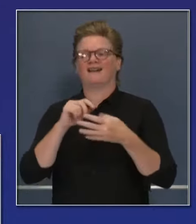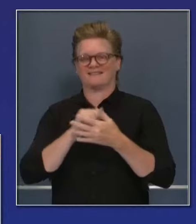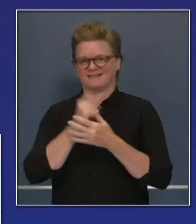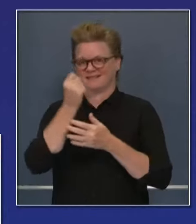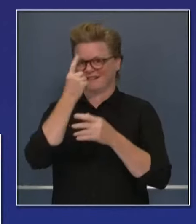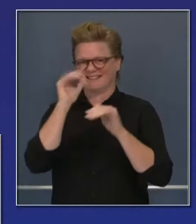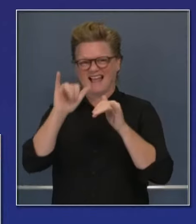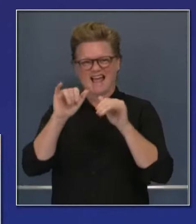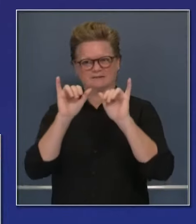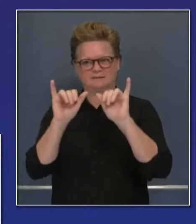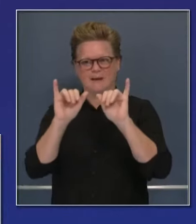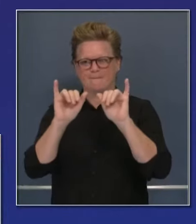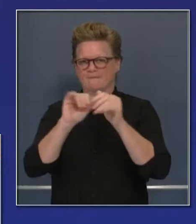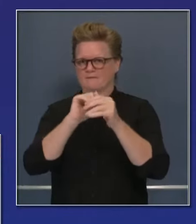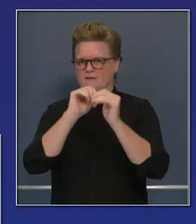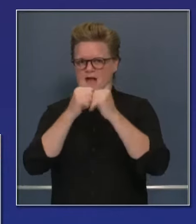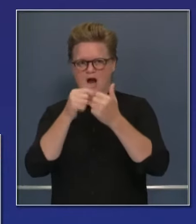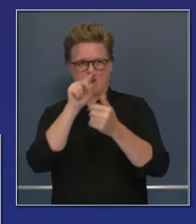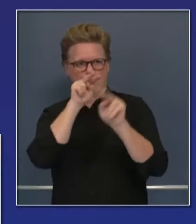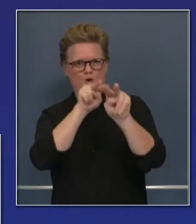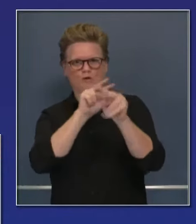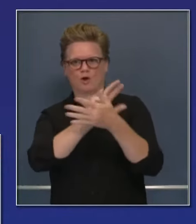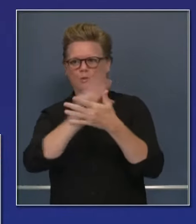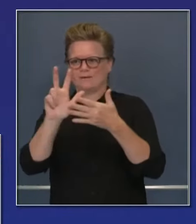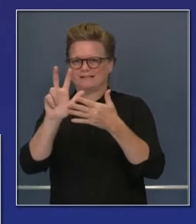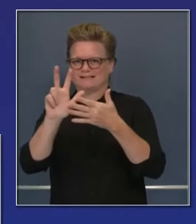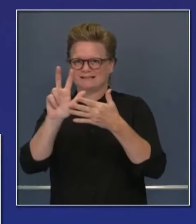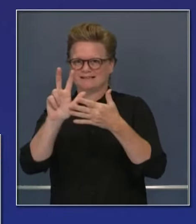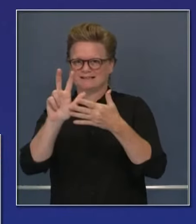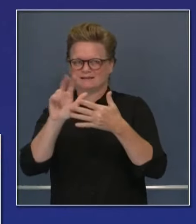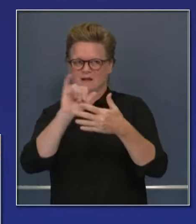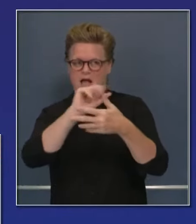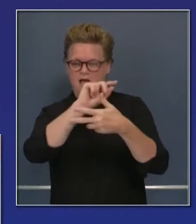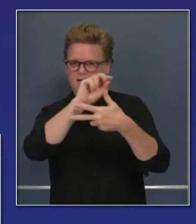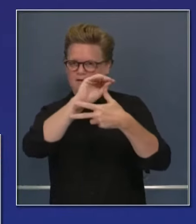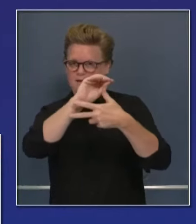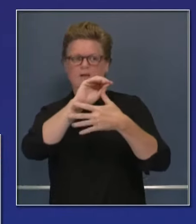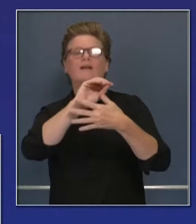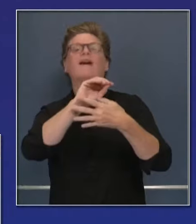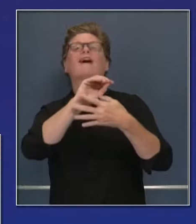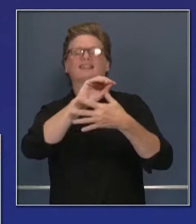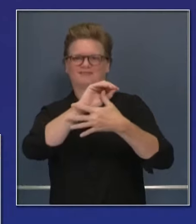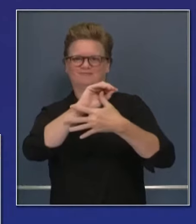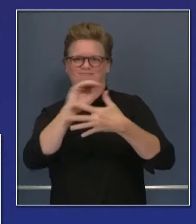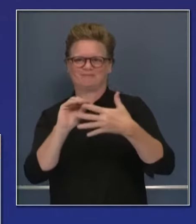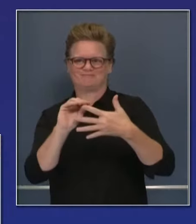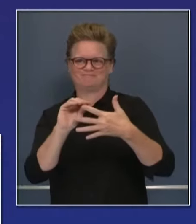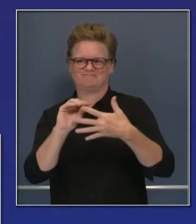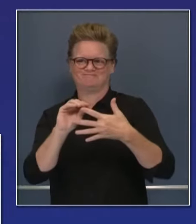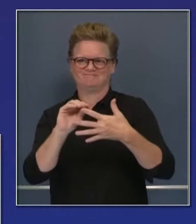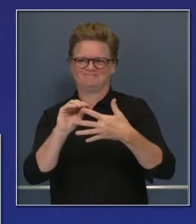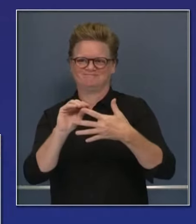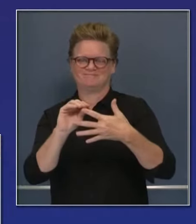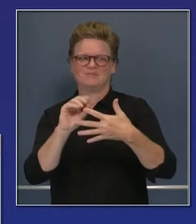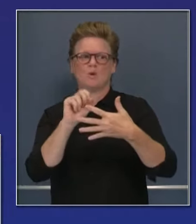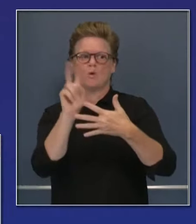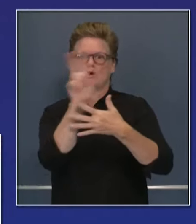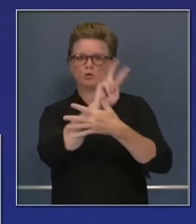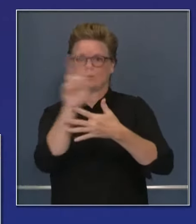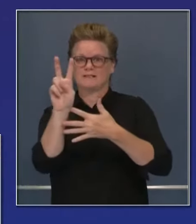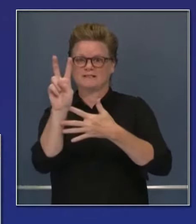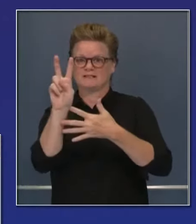we track over a 7-day period, for a 7-day average with a 7-day lag. And each of these counties now